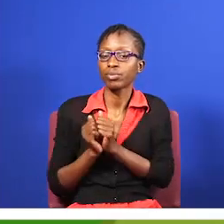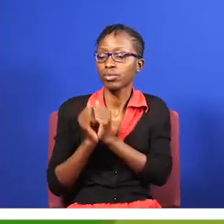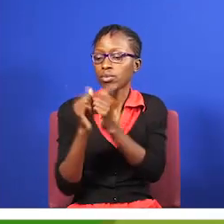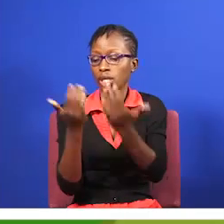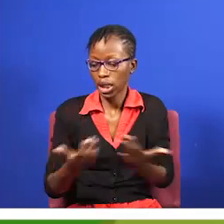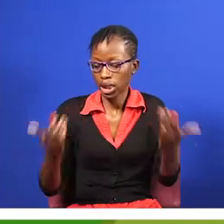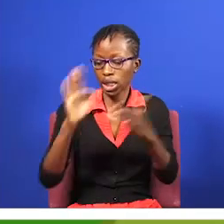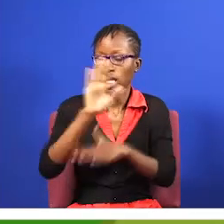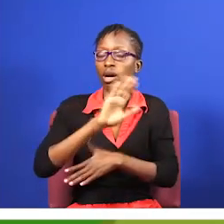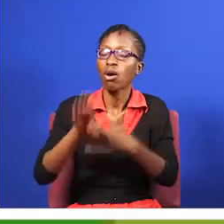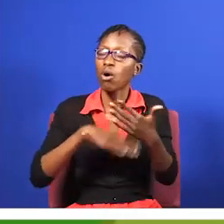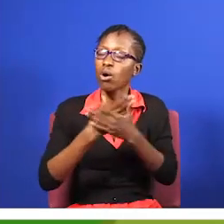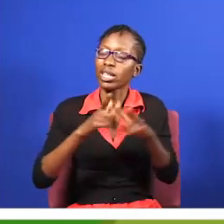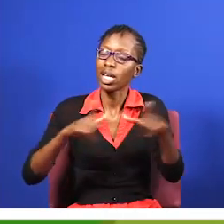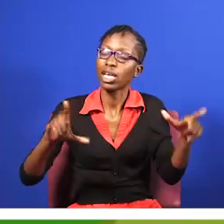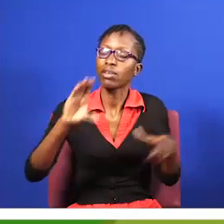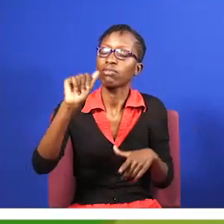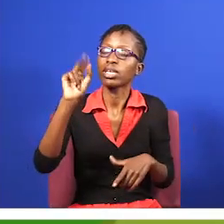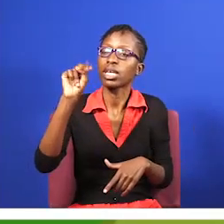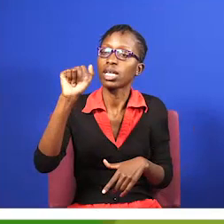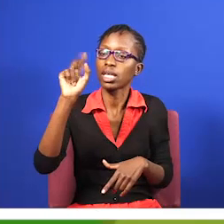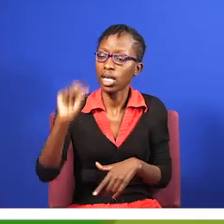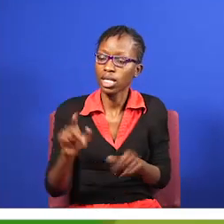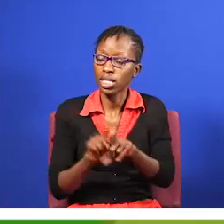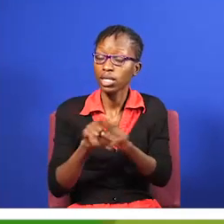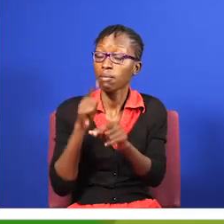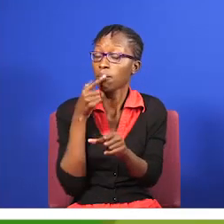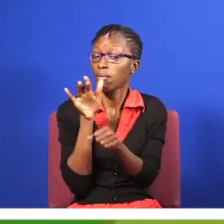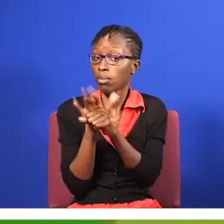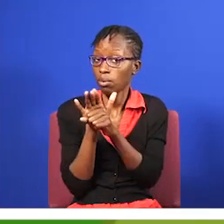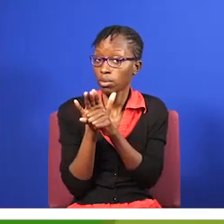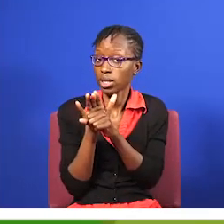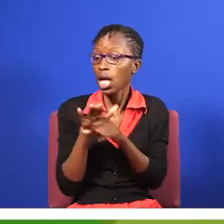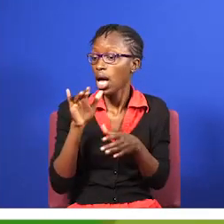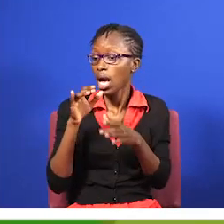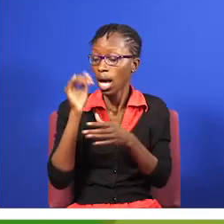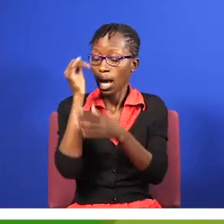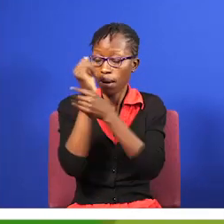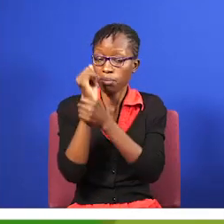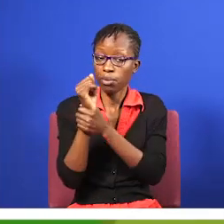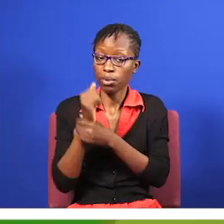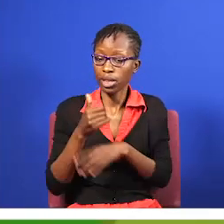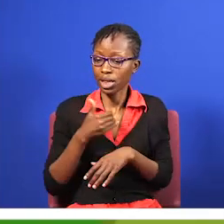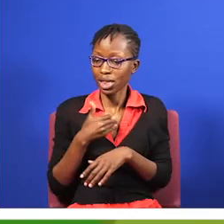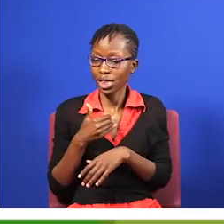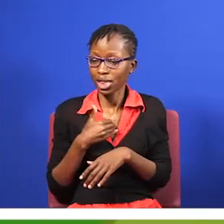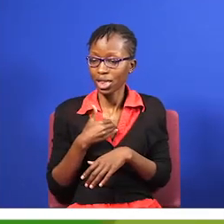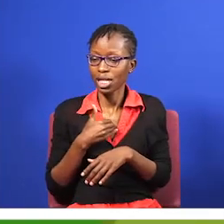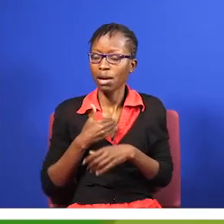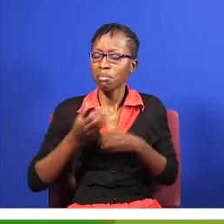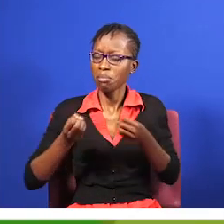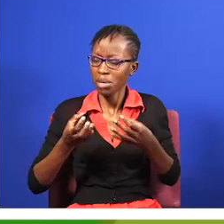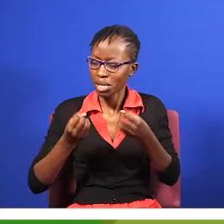his descendants, all the land of Canaan. And he promised that Abraham will have so